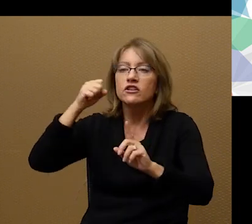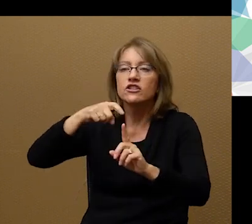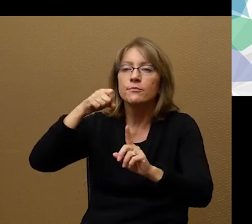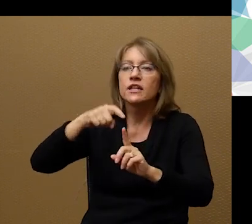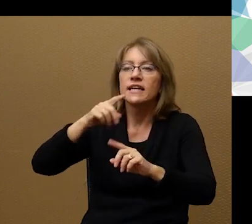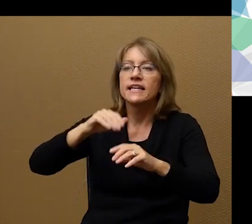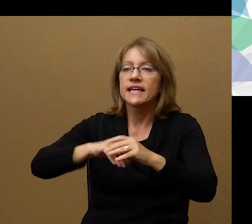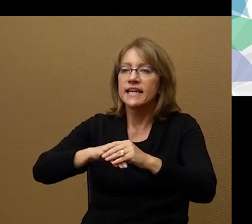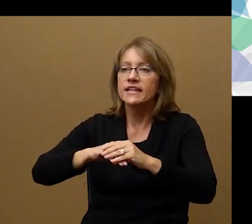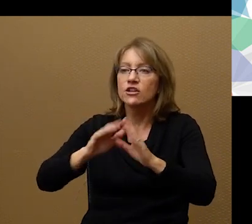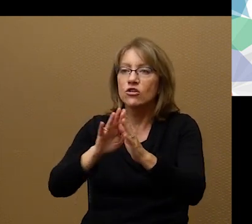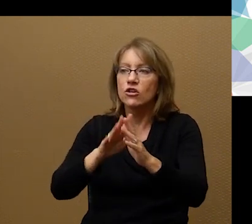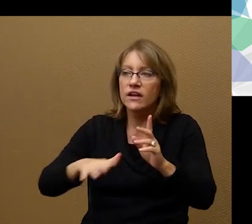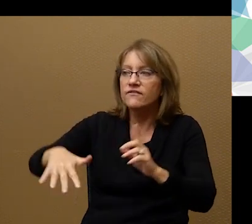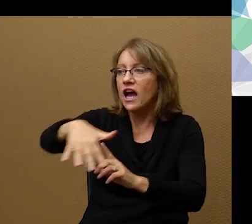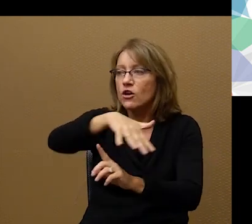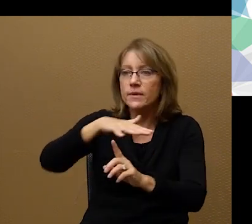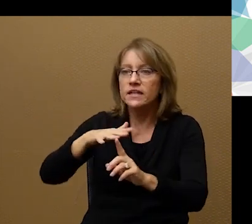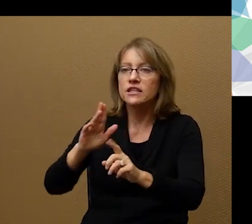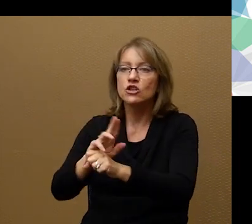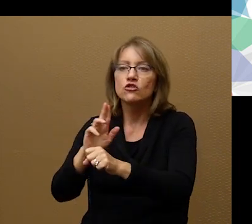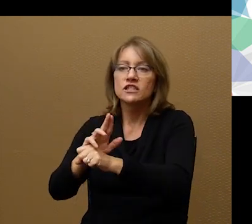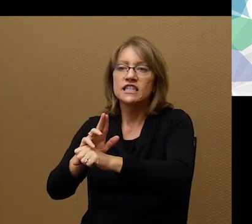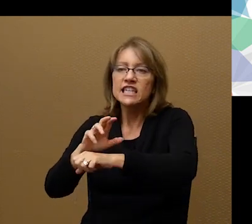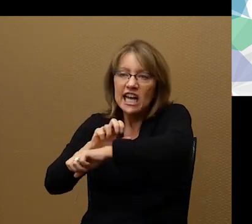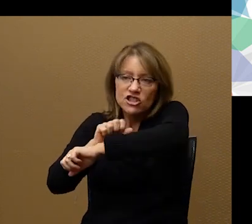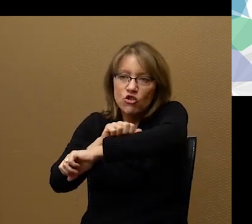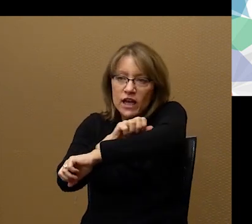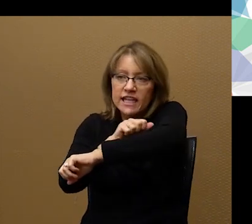using chewing to soothe themselves.